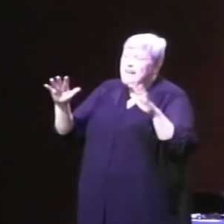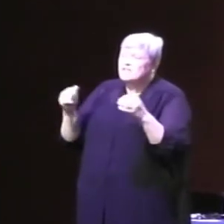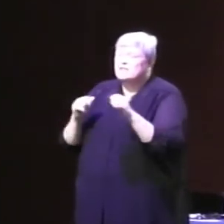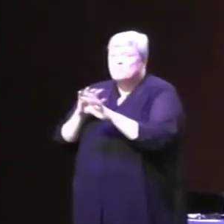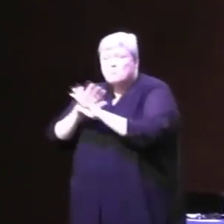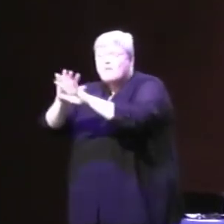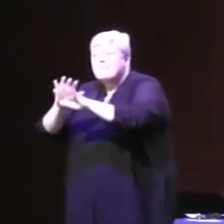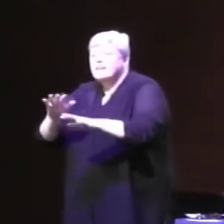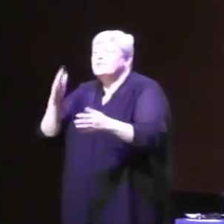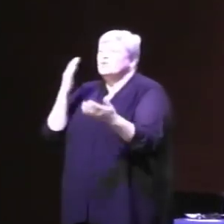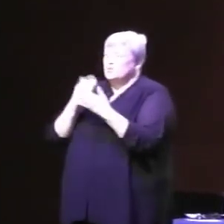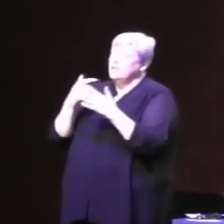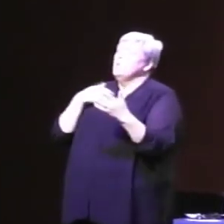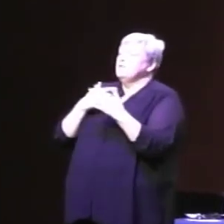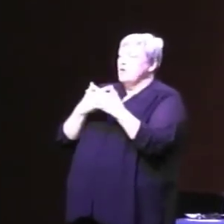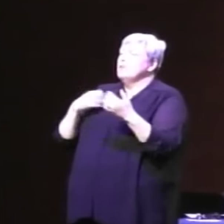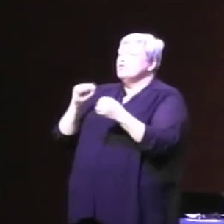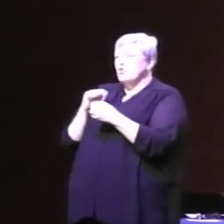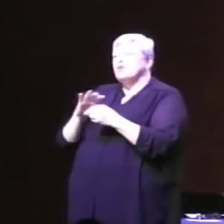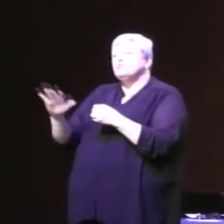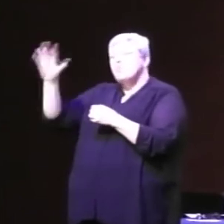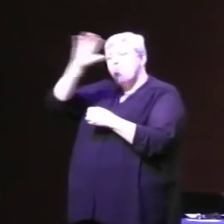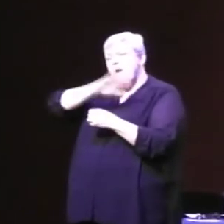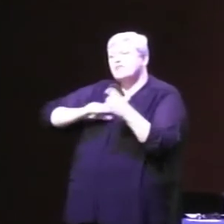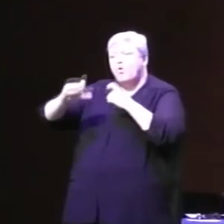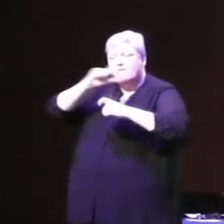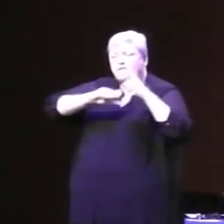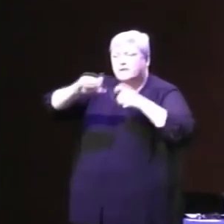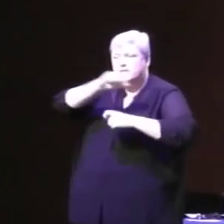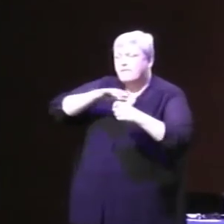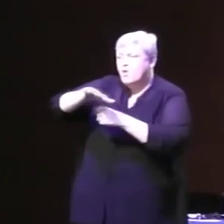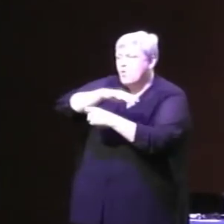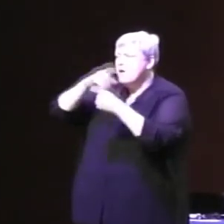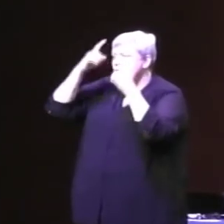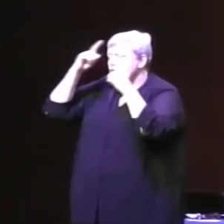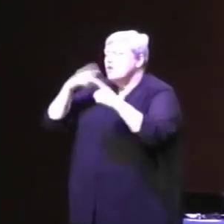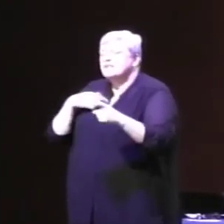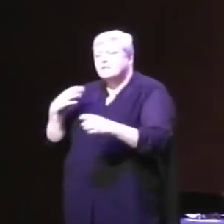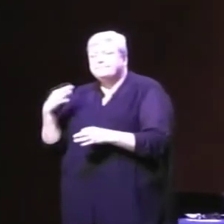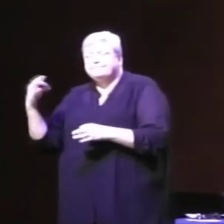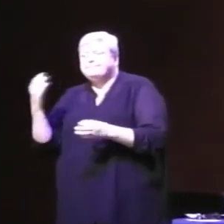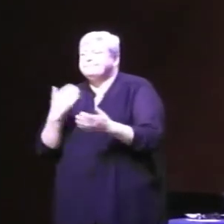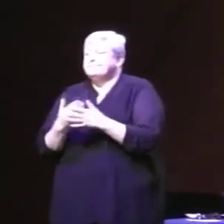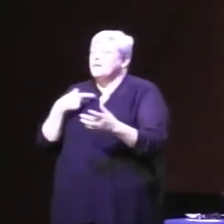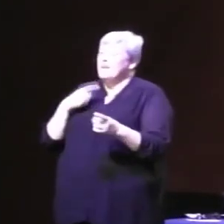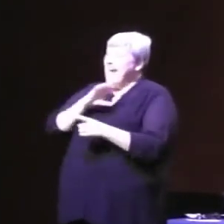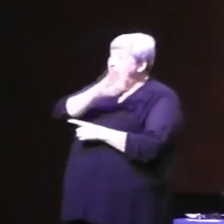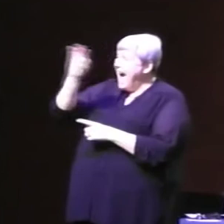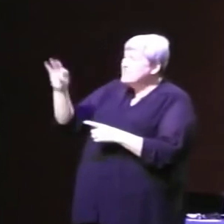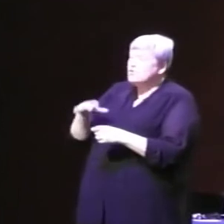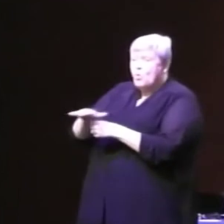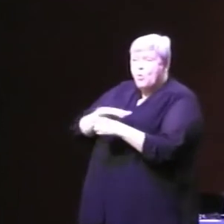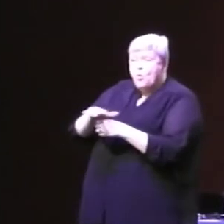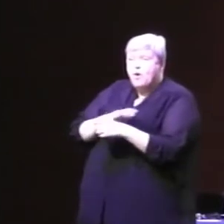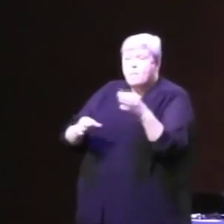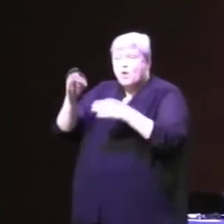conference of local authority trade unions, trade councils and campaign groups. Locally, we have called on local politicians to work with us